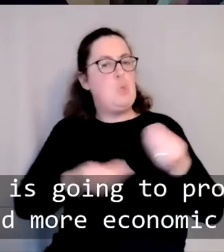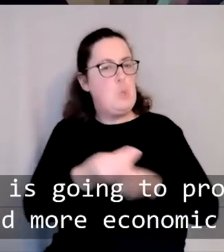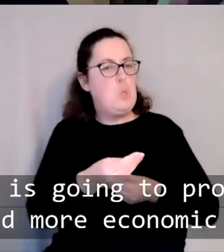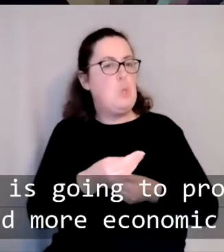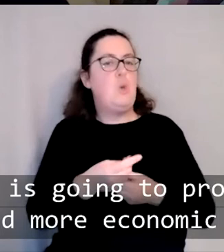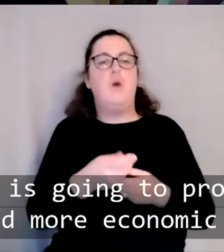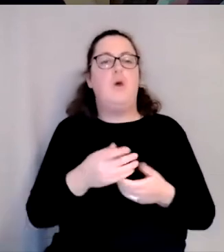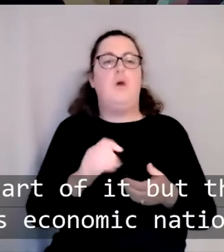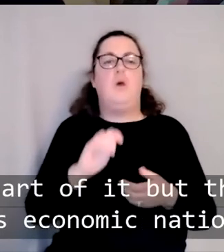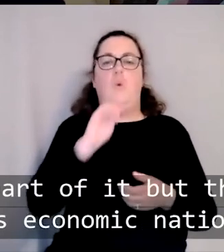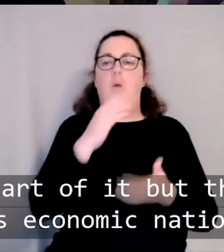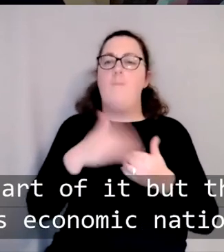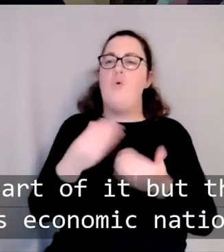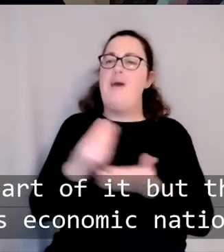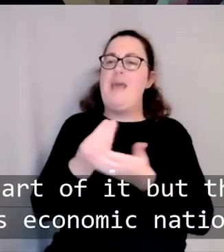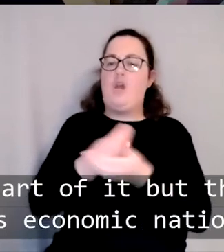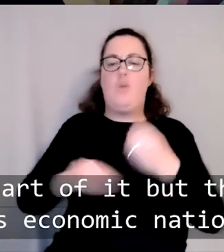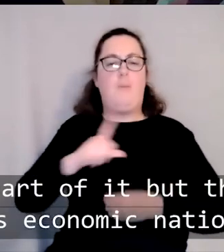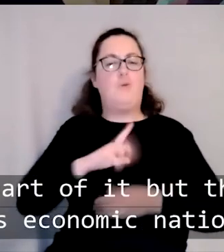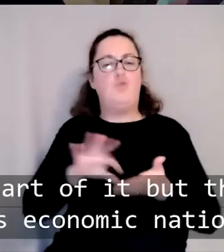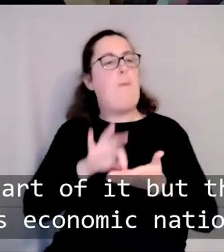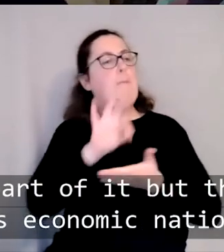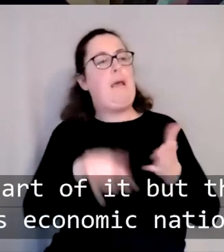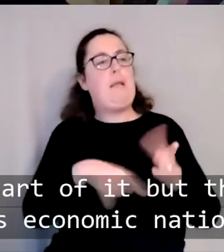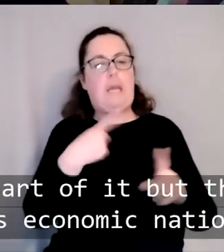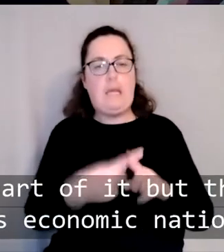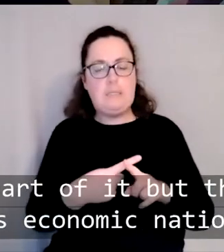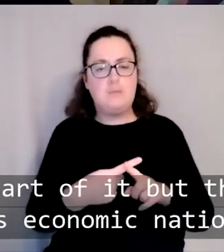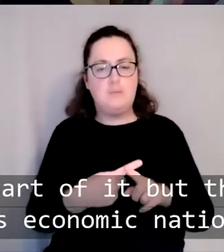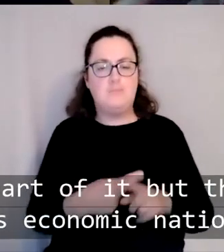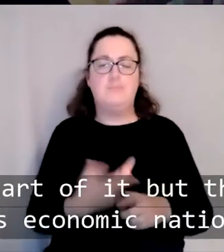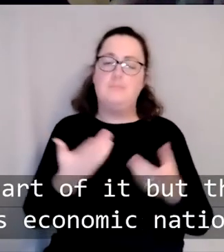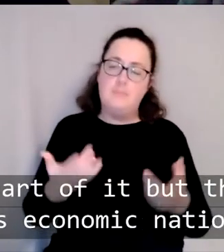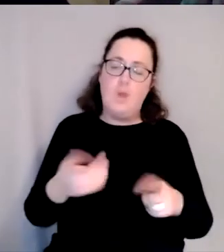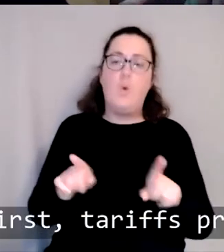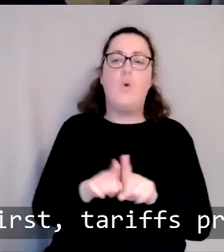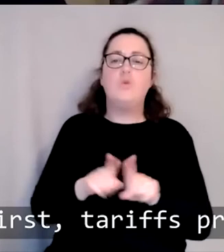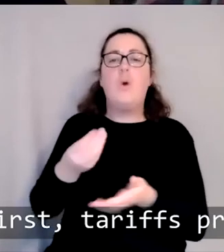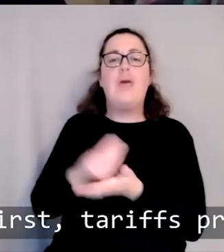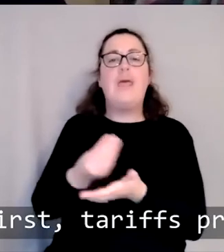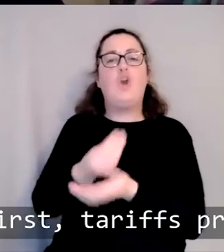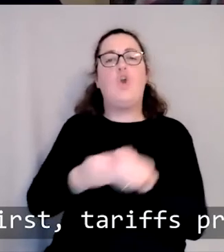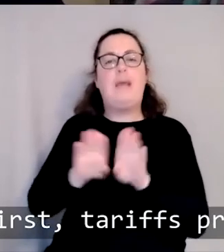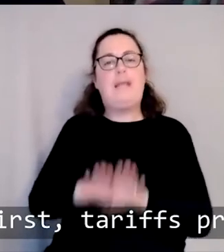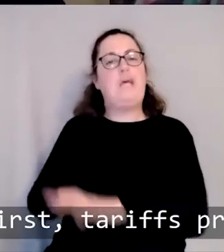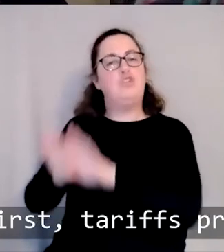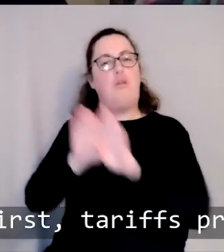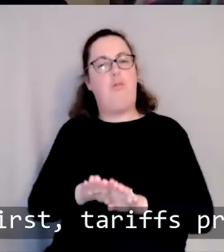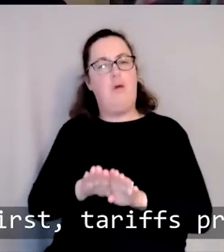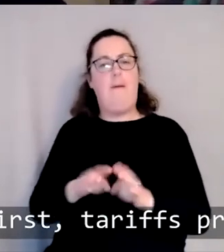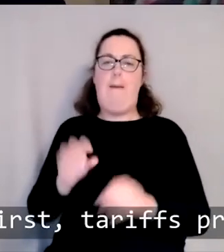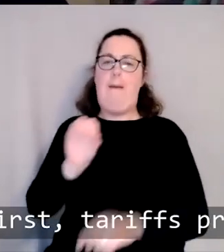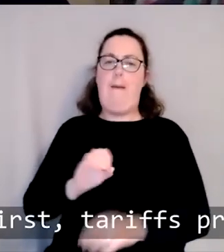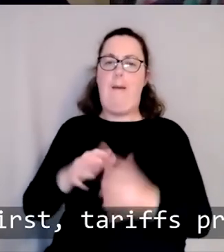more economic activity. So that was part of it. But the other half was economic nationalism, America first,